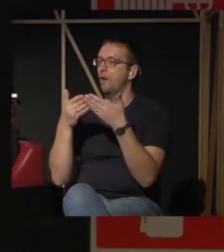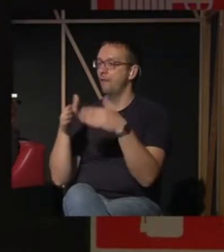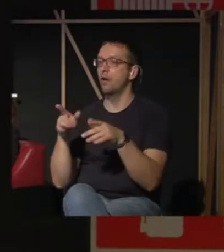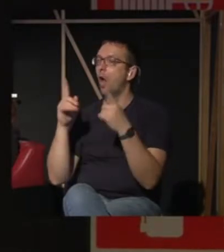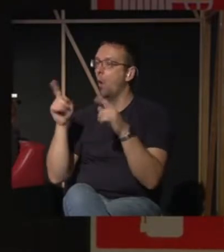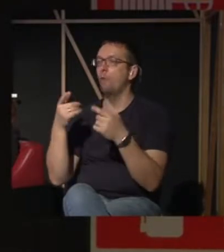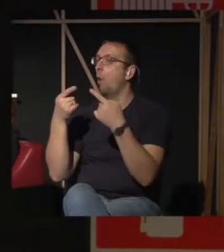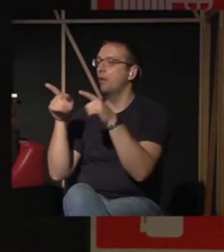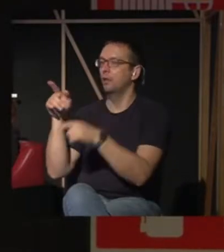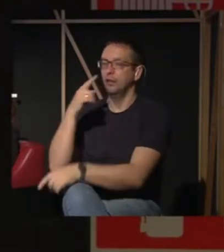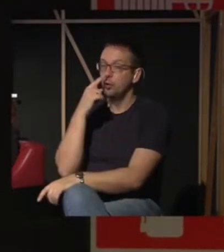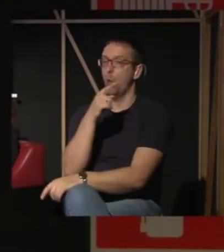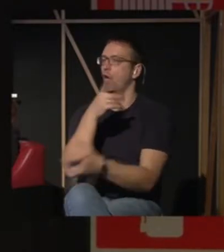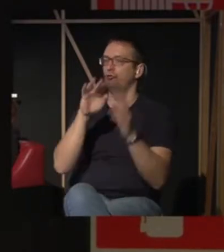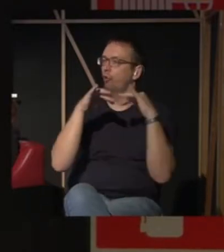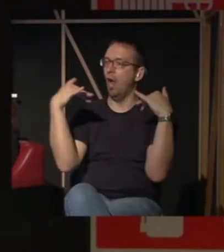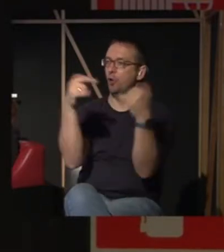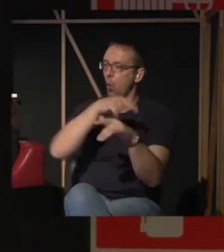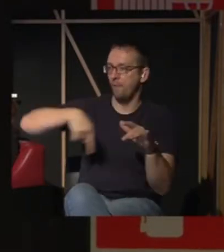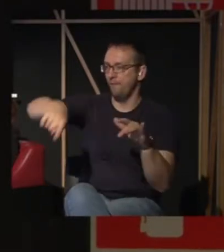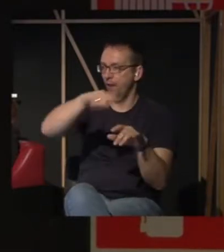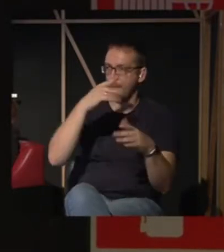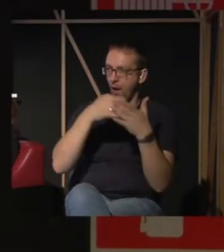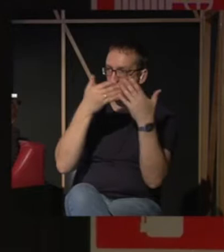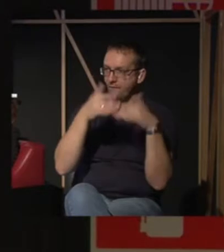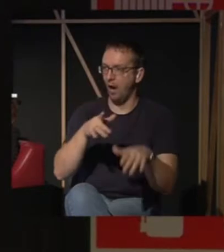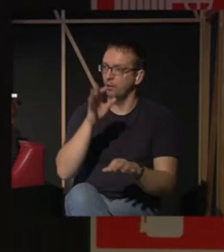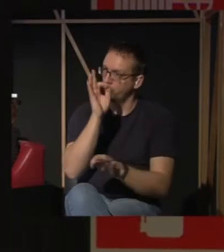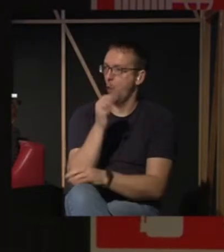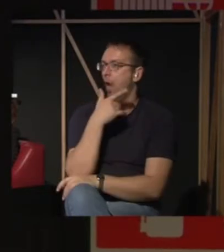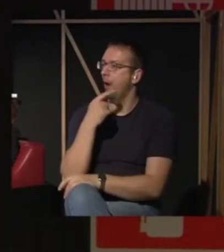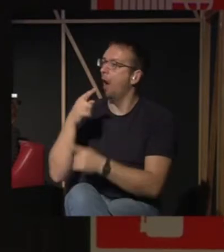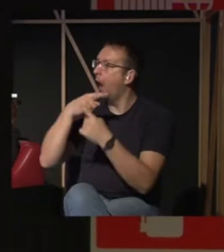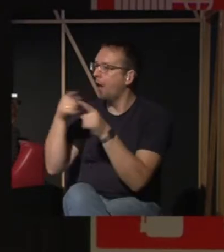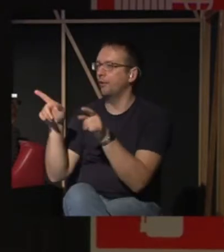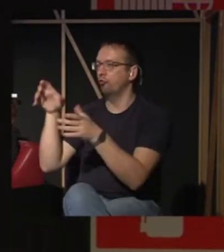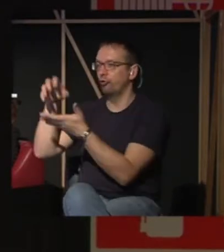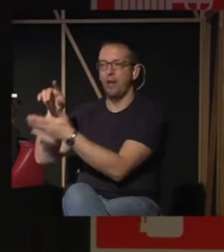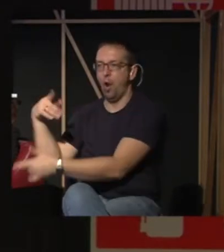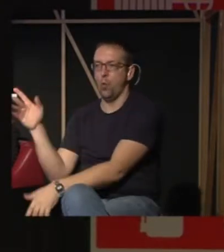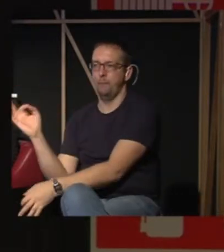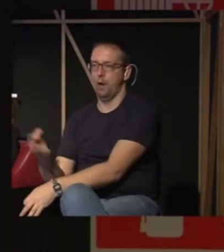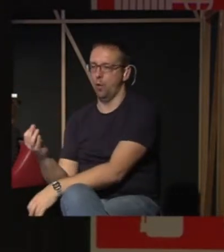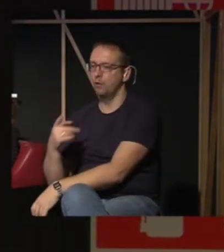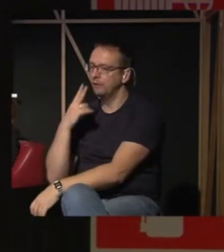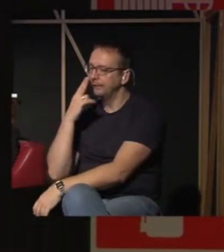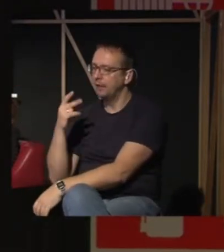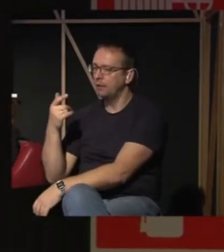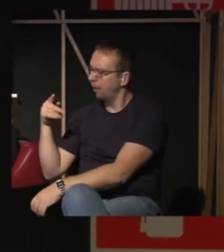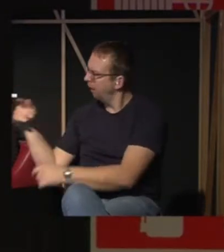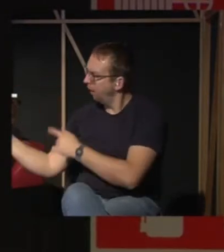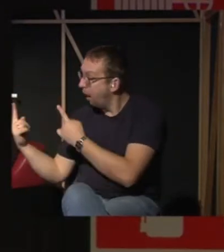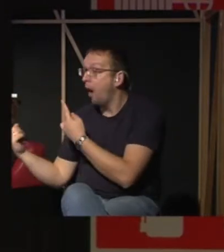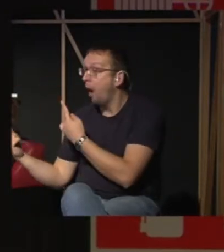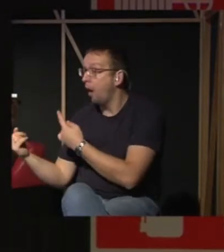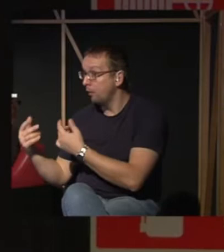the disabled fans in order to provide them information on how to reach the public transportation. We also had two different types